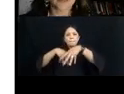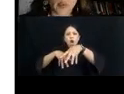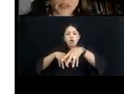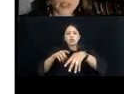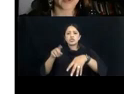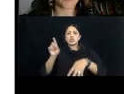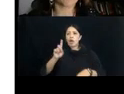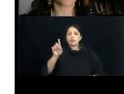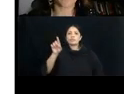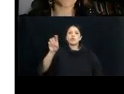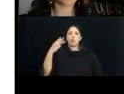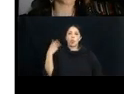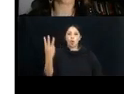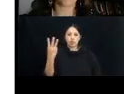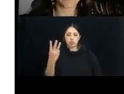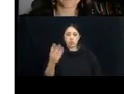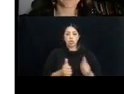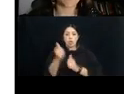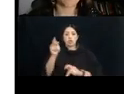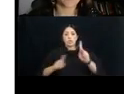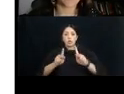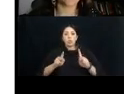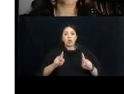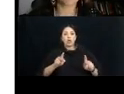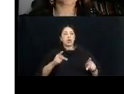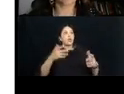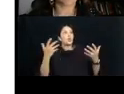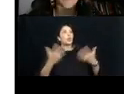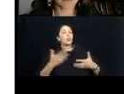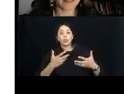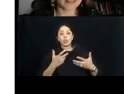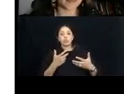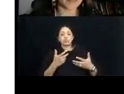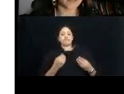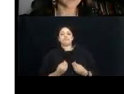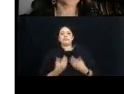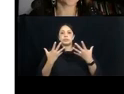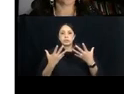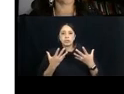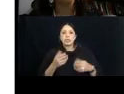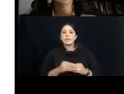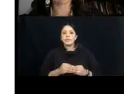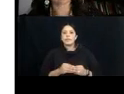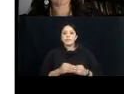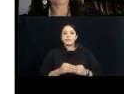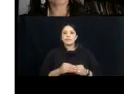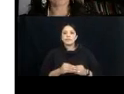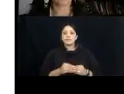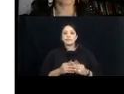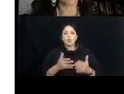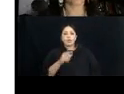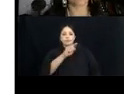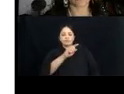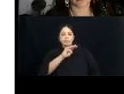were exposed to and were aware of and awakened by a new sense of activism. And so what Martin Luther